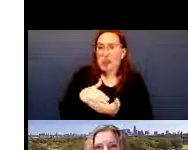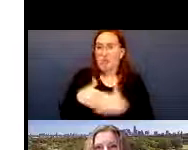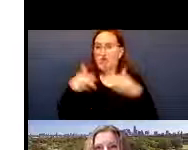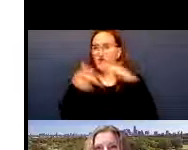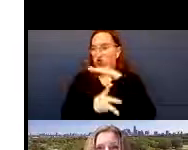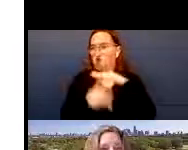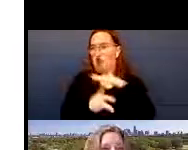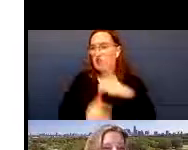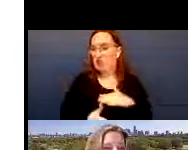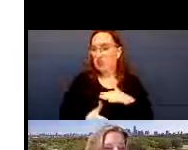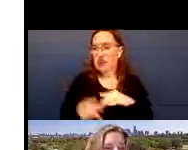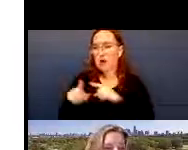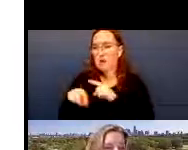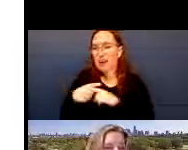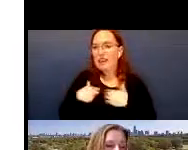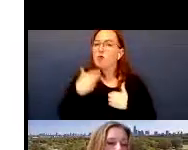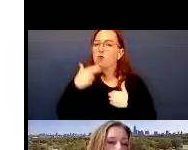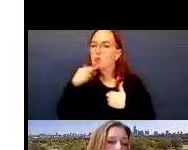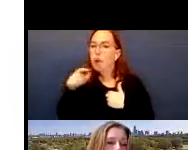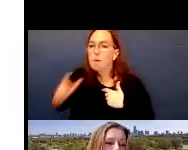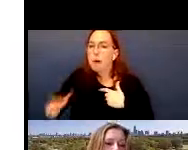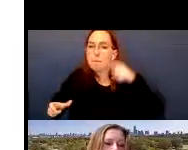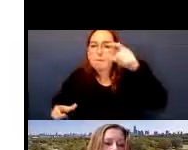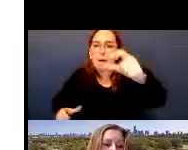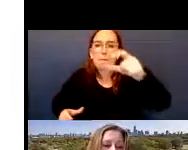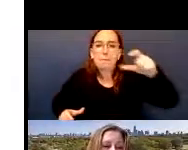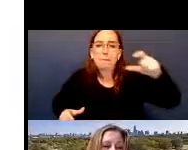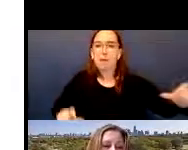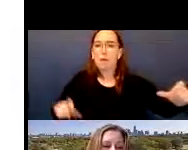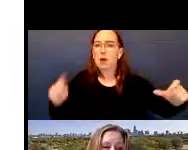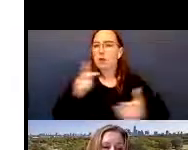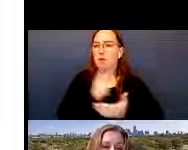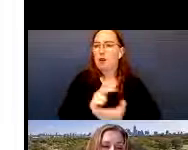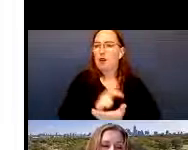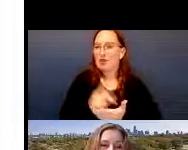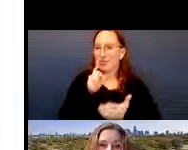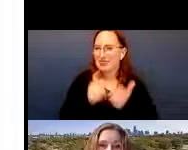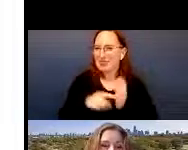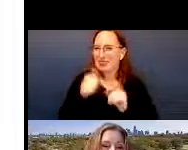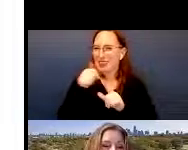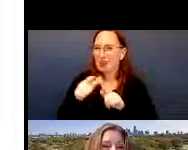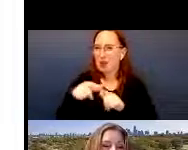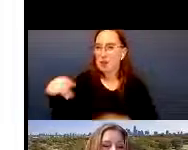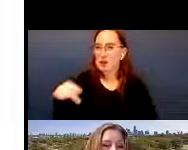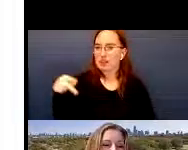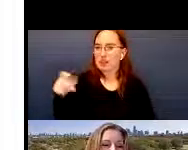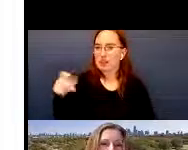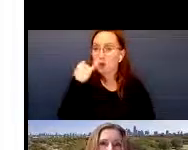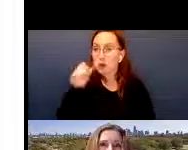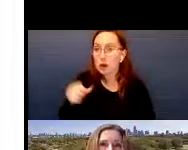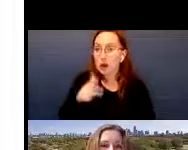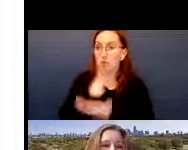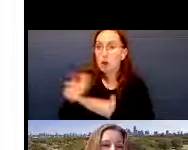P throughout the park. It's envisioned that off-site shared use parking and transit options would need to